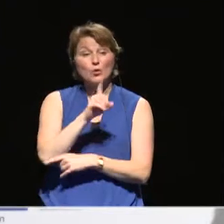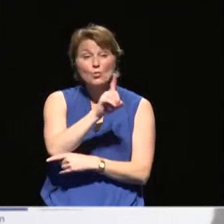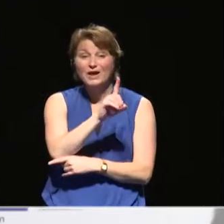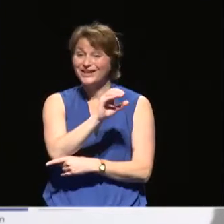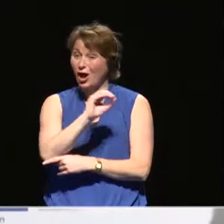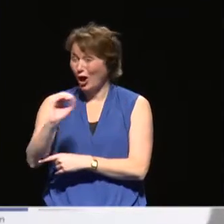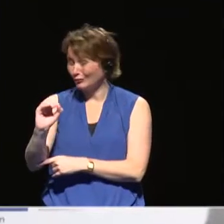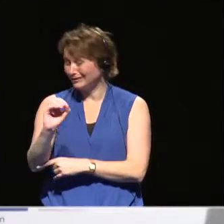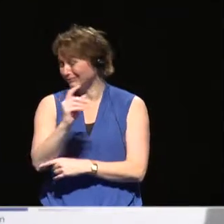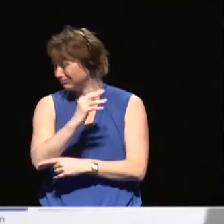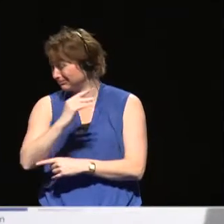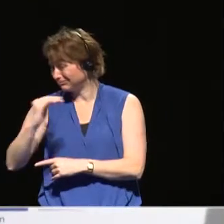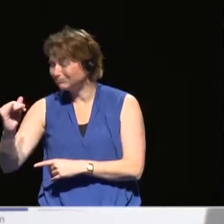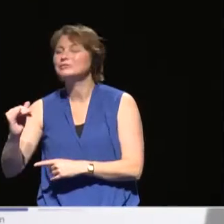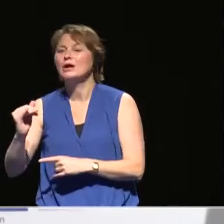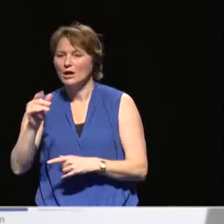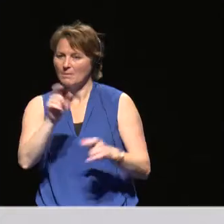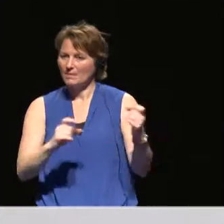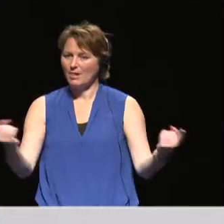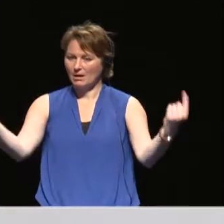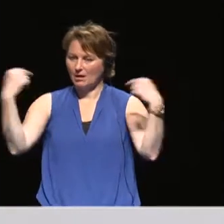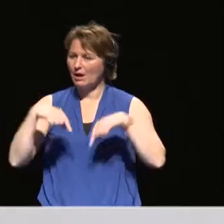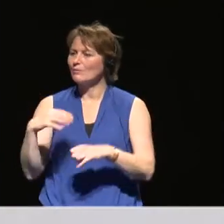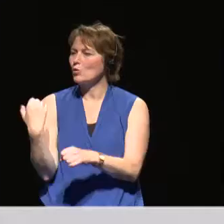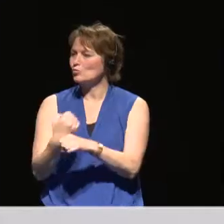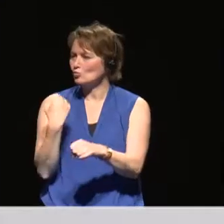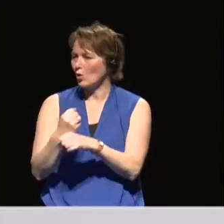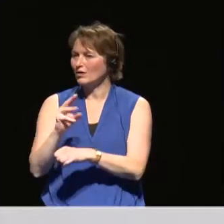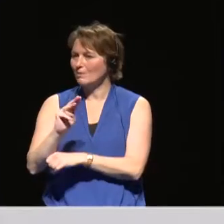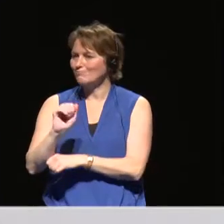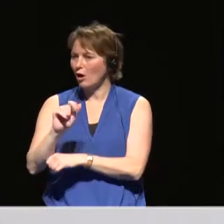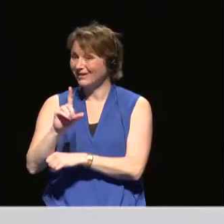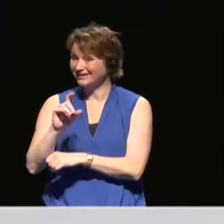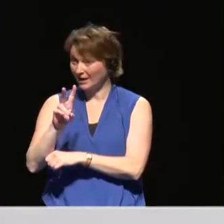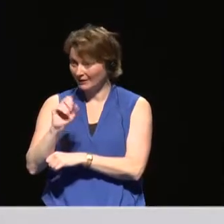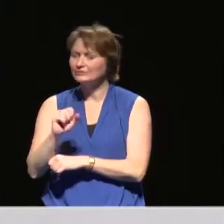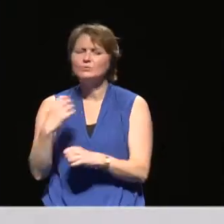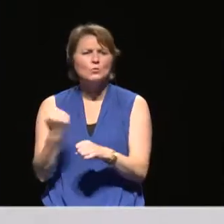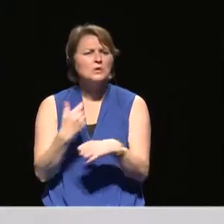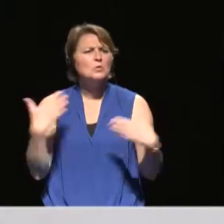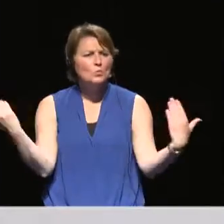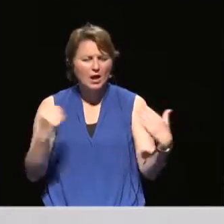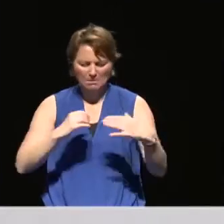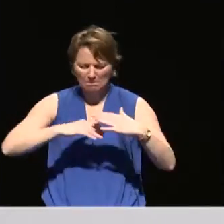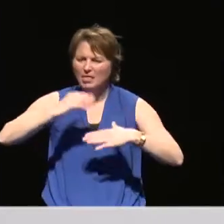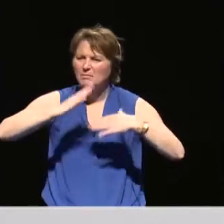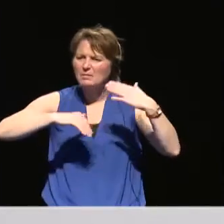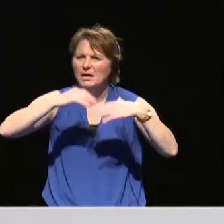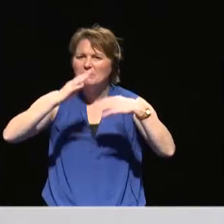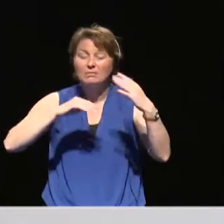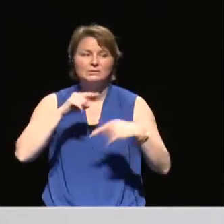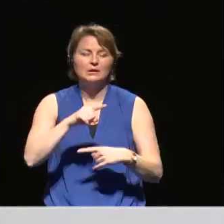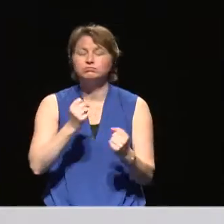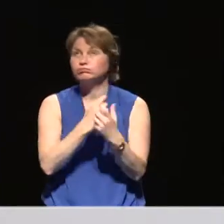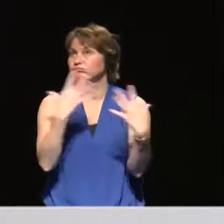the Maldives to work in the construction industry, where many of these are victims of corruption, where their wages have not been paid for months, where they